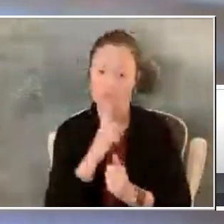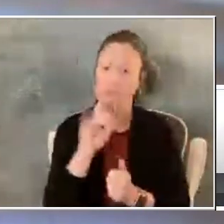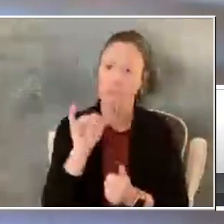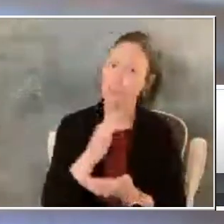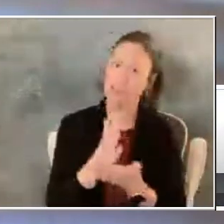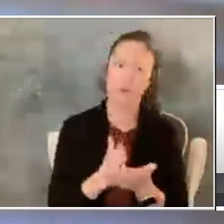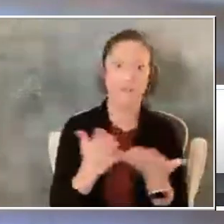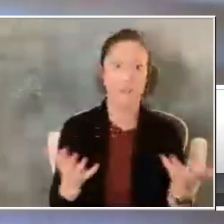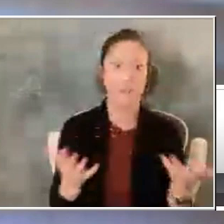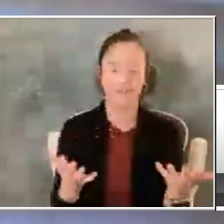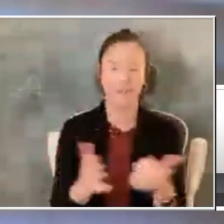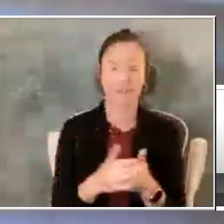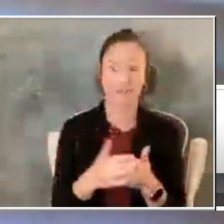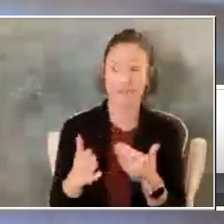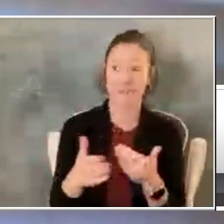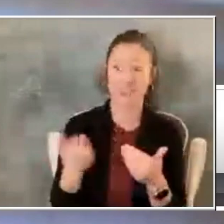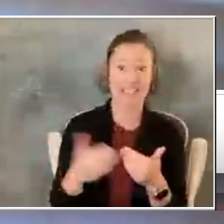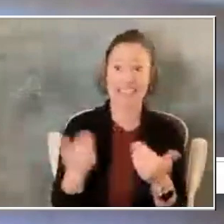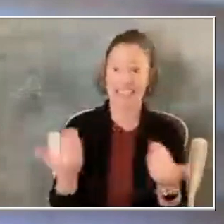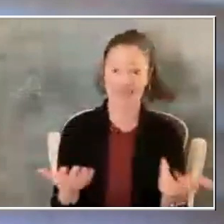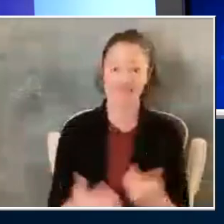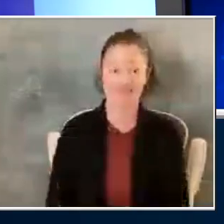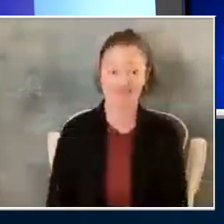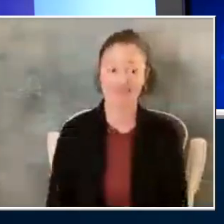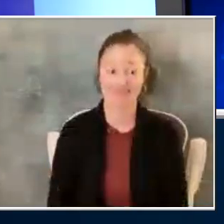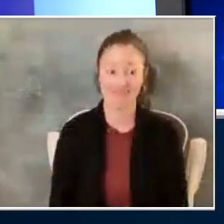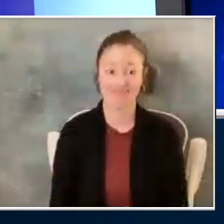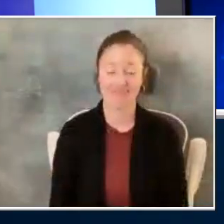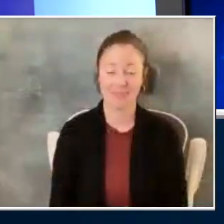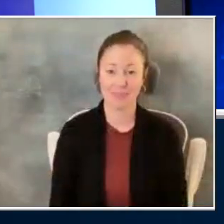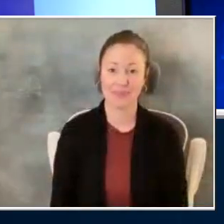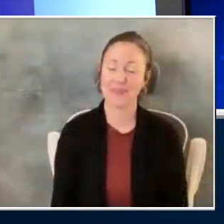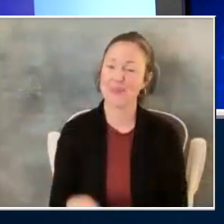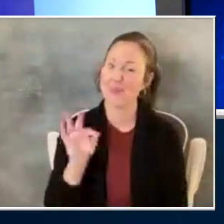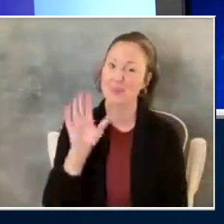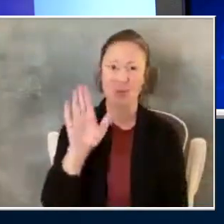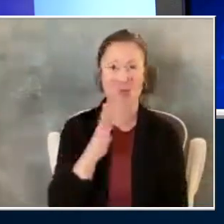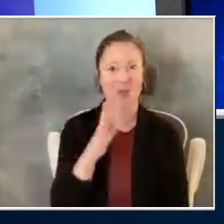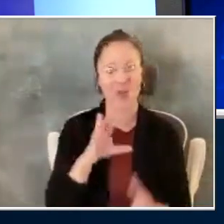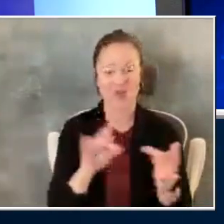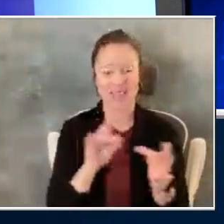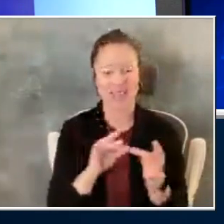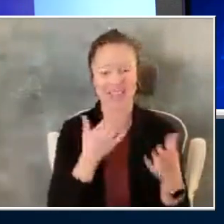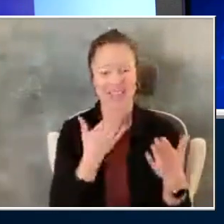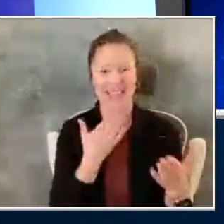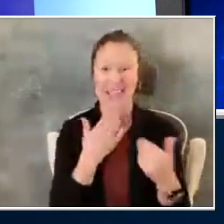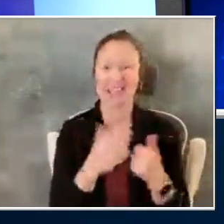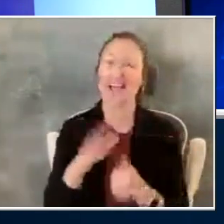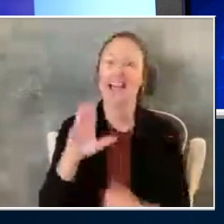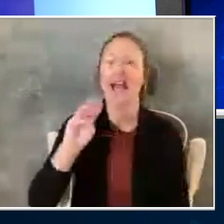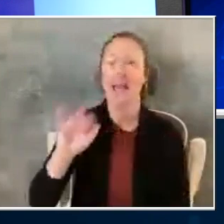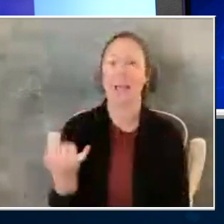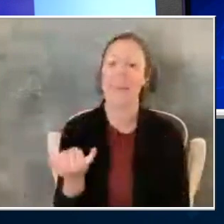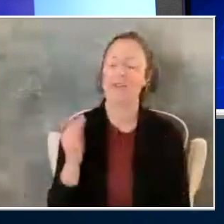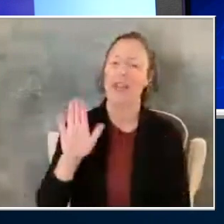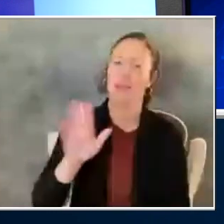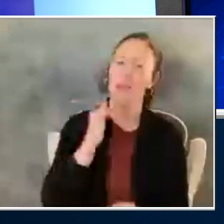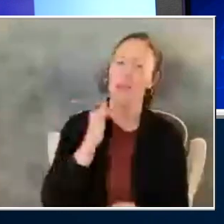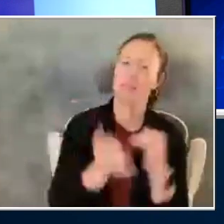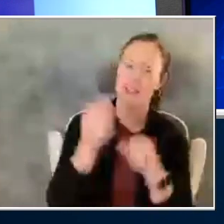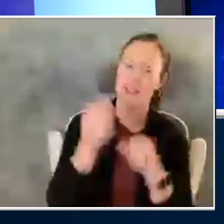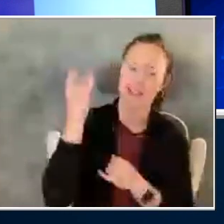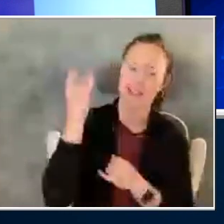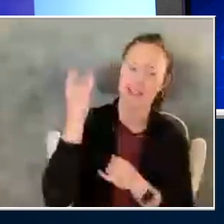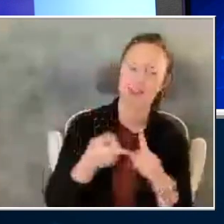and it's so easy. Great message. Thank you for that. MJ, what is the takeaway from your